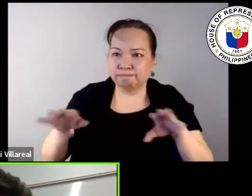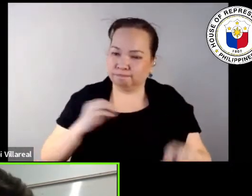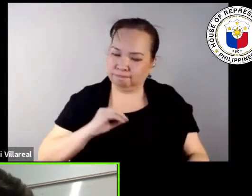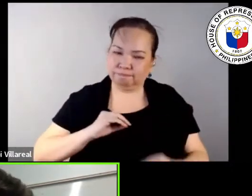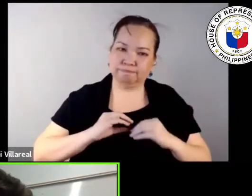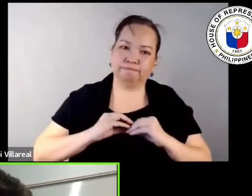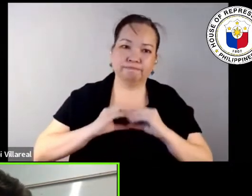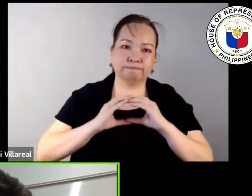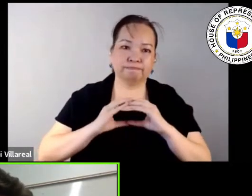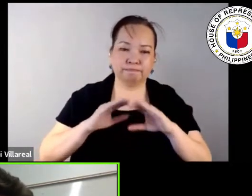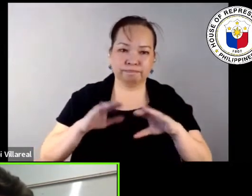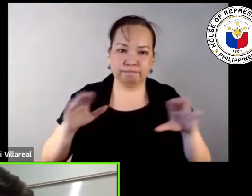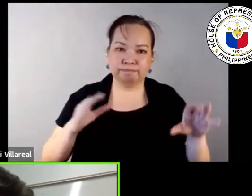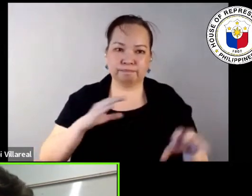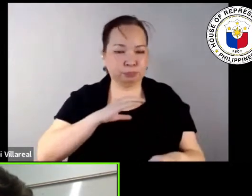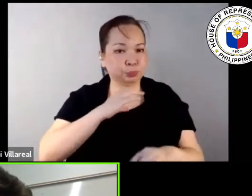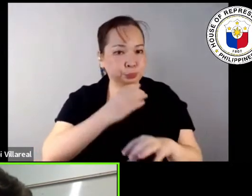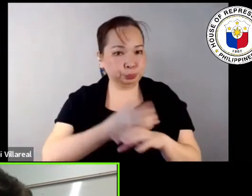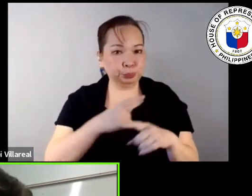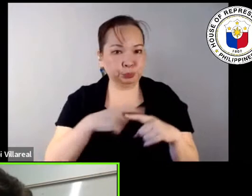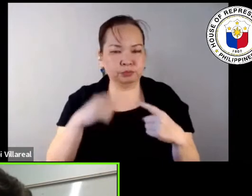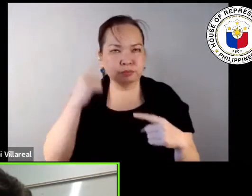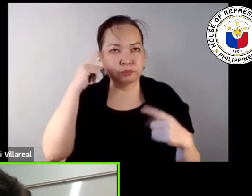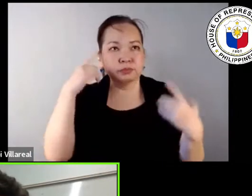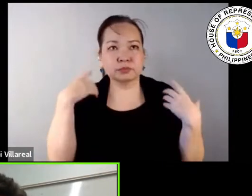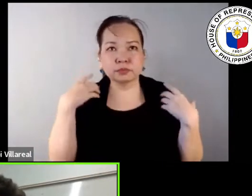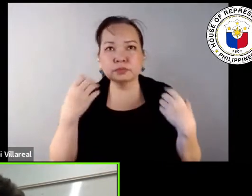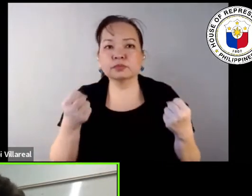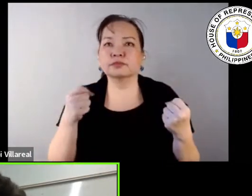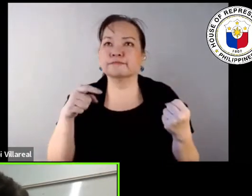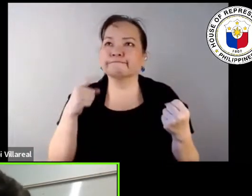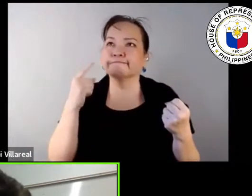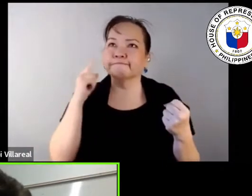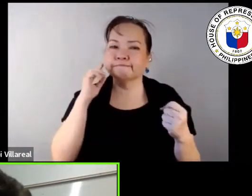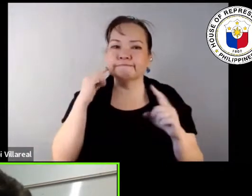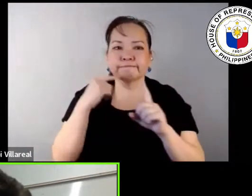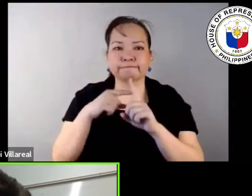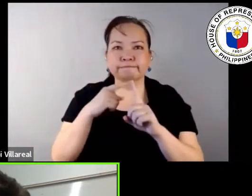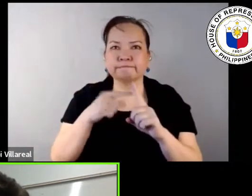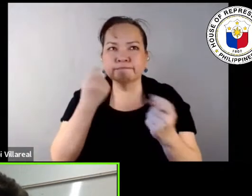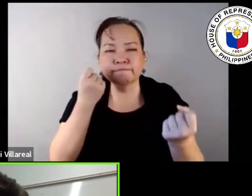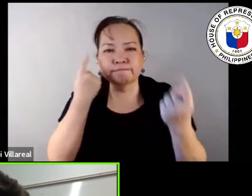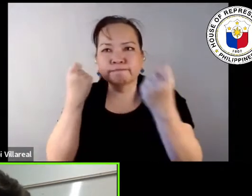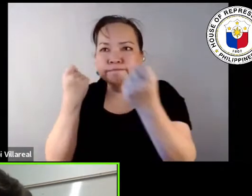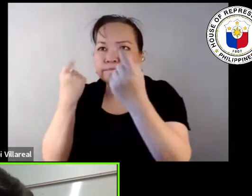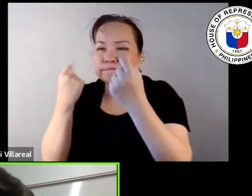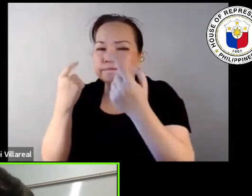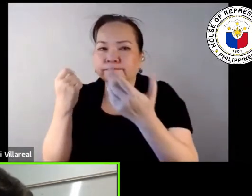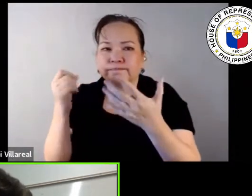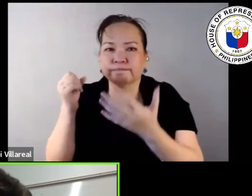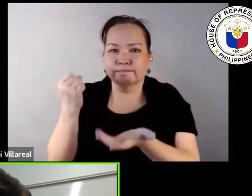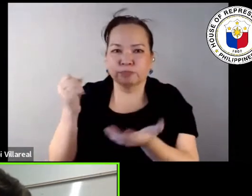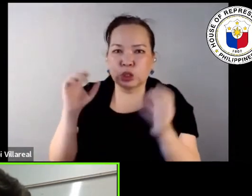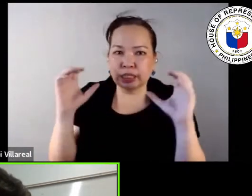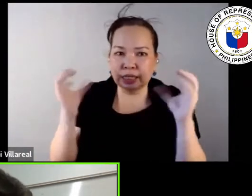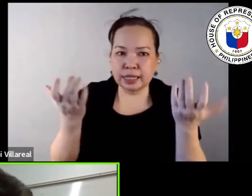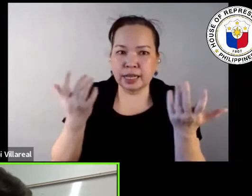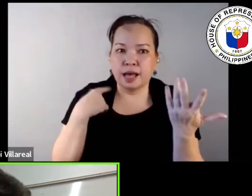self-esteem, confidence, better mental health indicators, comprehension of subject content, development of